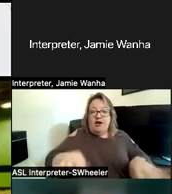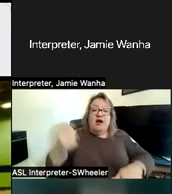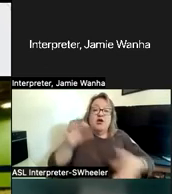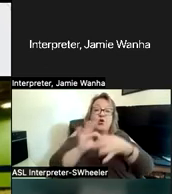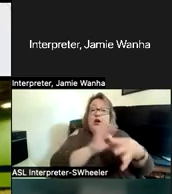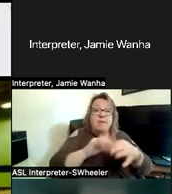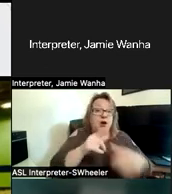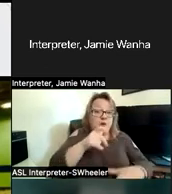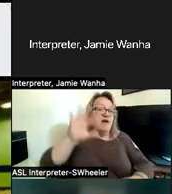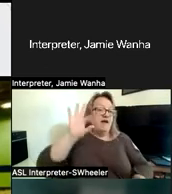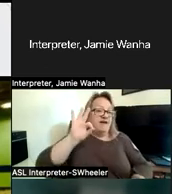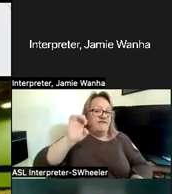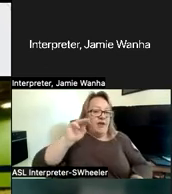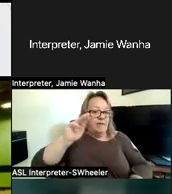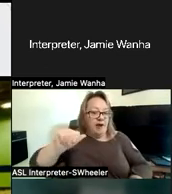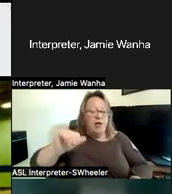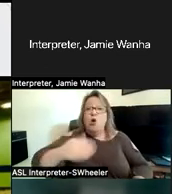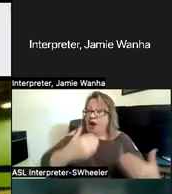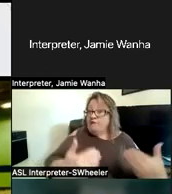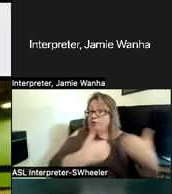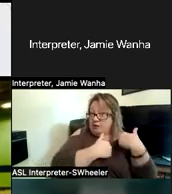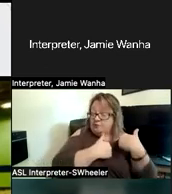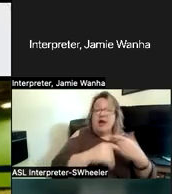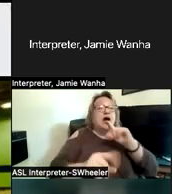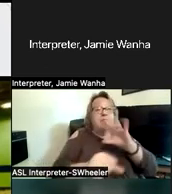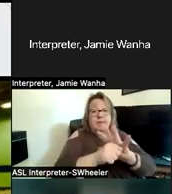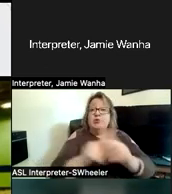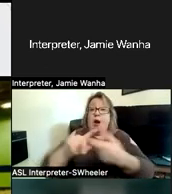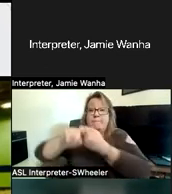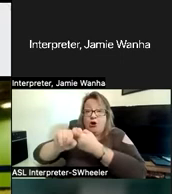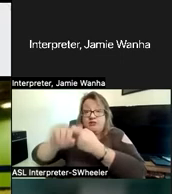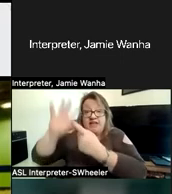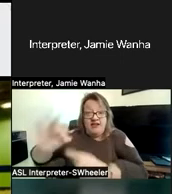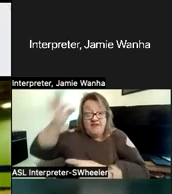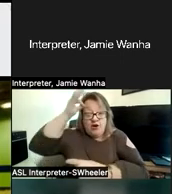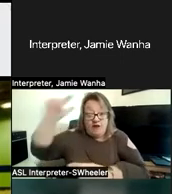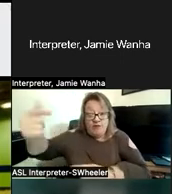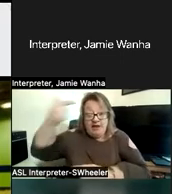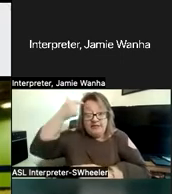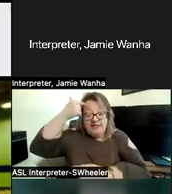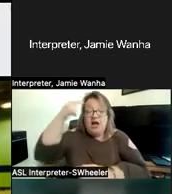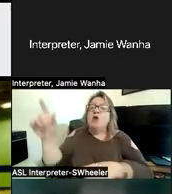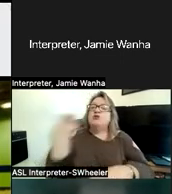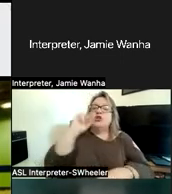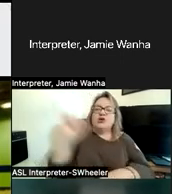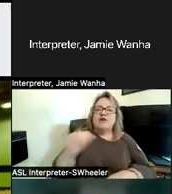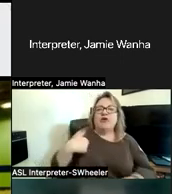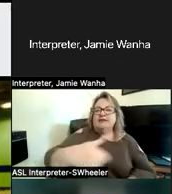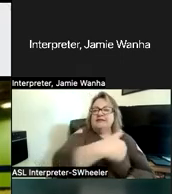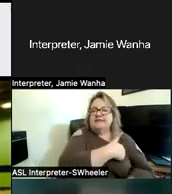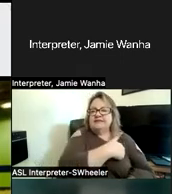we actually have a responsibility to and a commitment to our partners and the federal government. And what does that look like for us? So what we like to